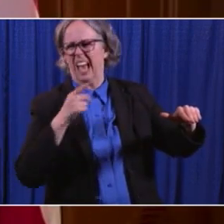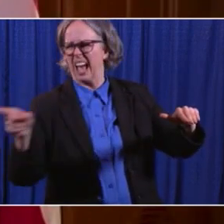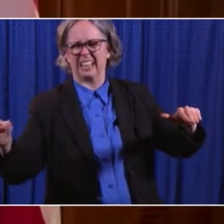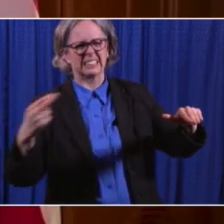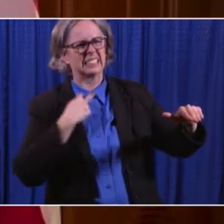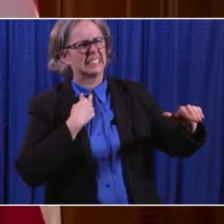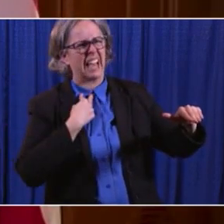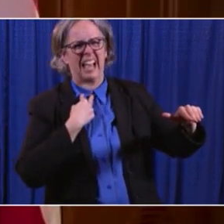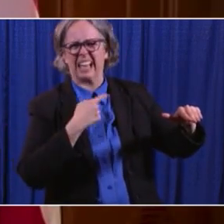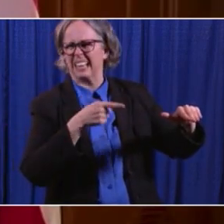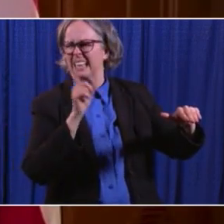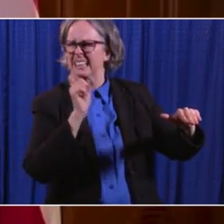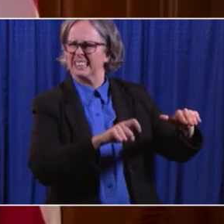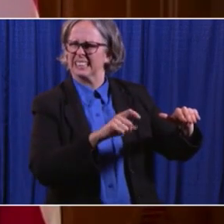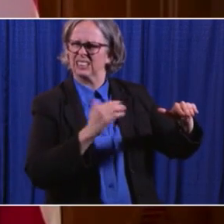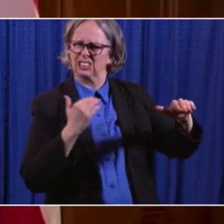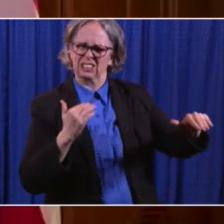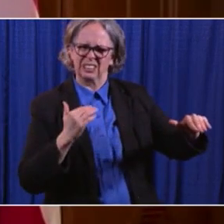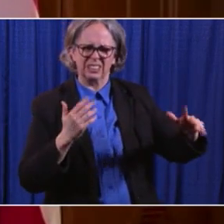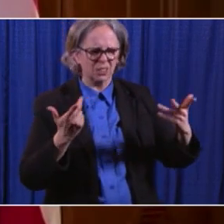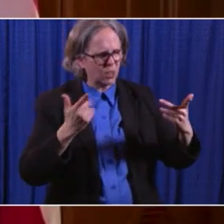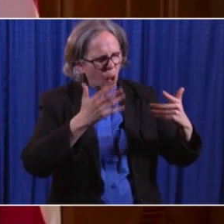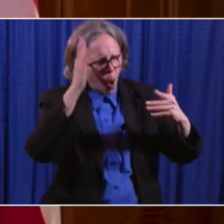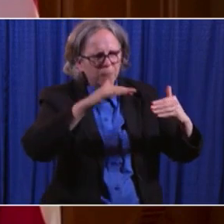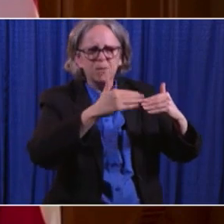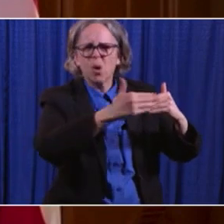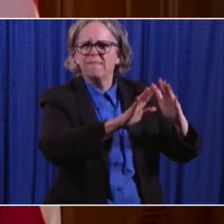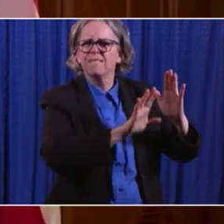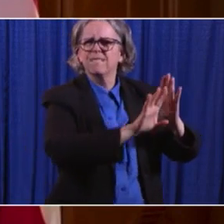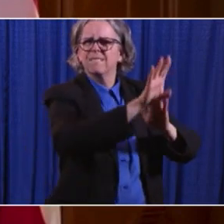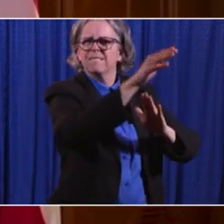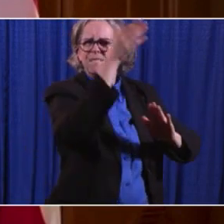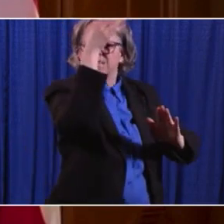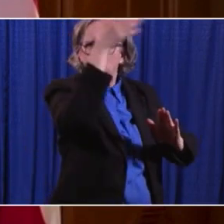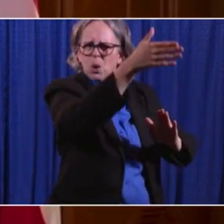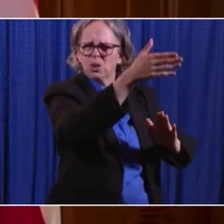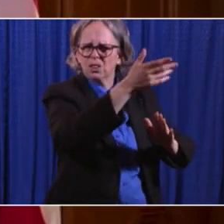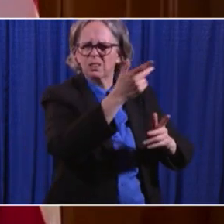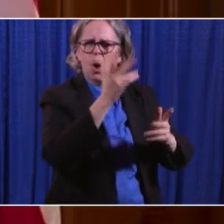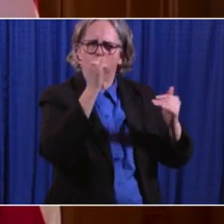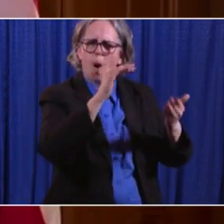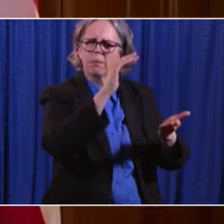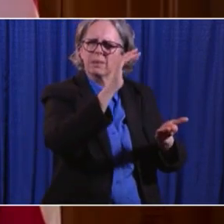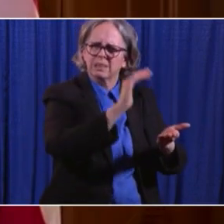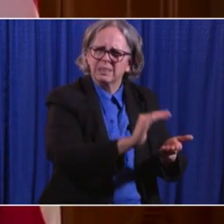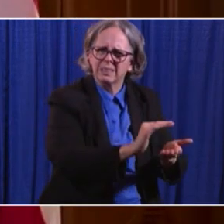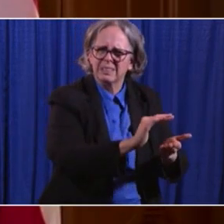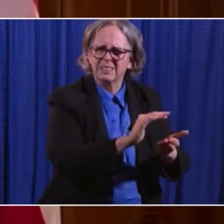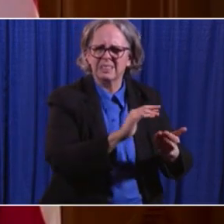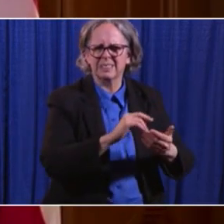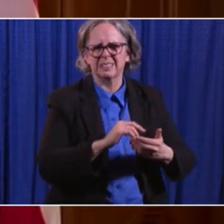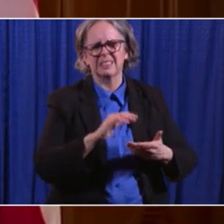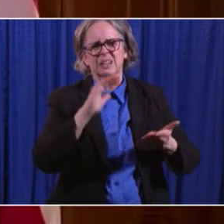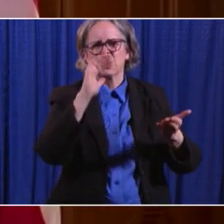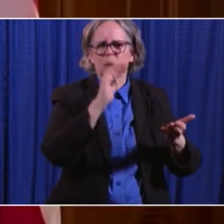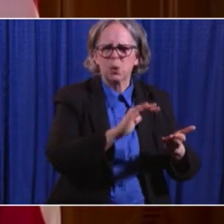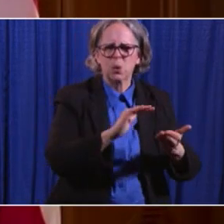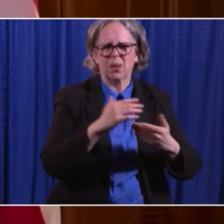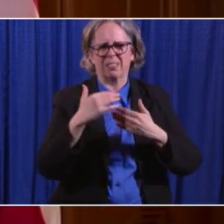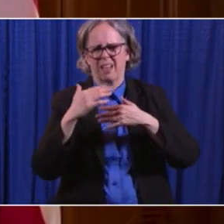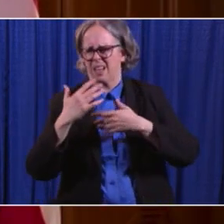hope that, you know, Ohio Rise is going to eliminate that, and there's going to be fewer of these cases that are coming your